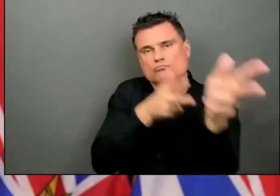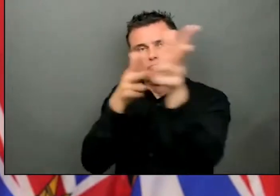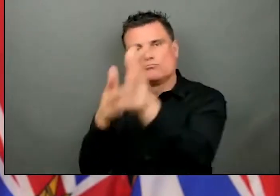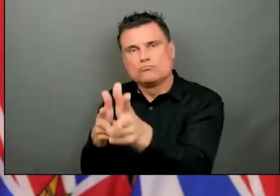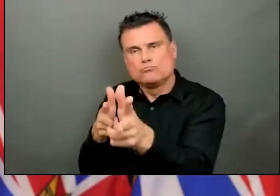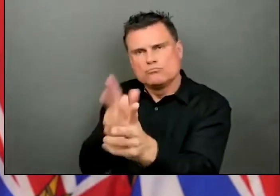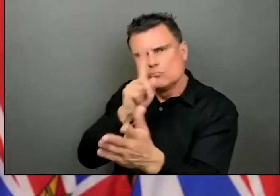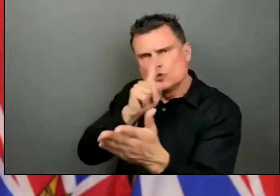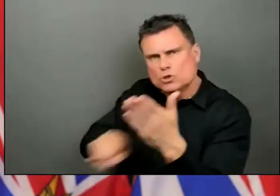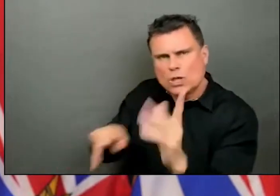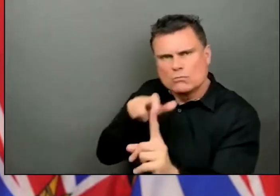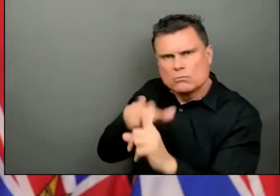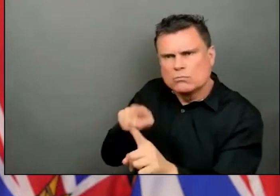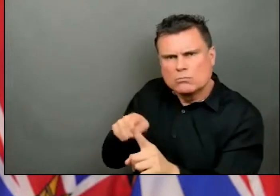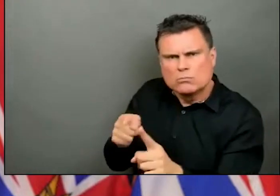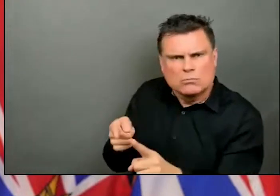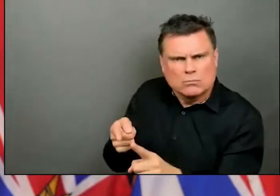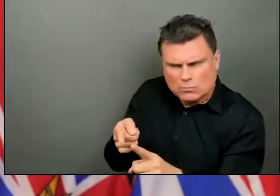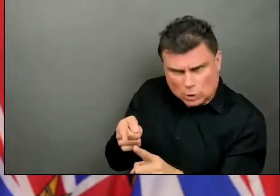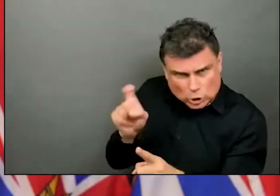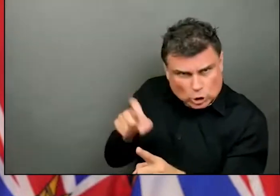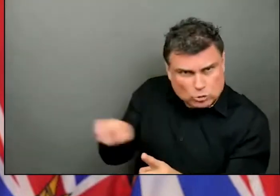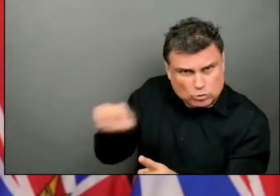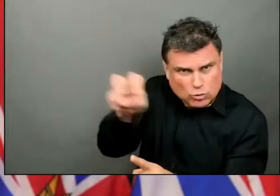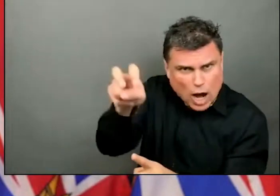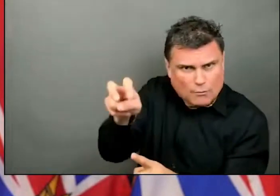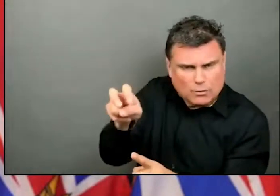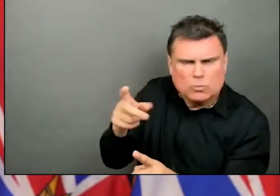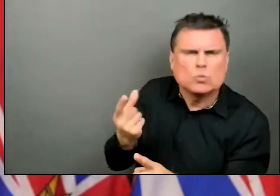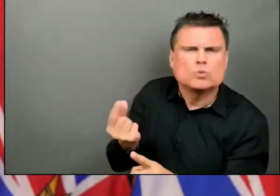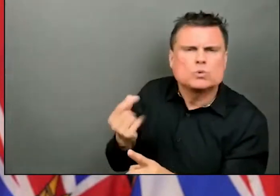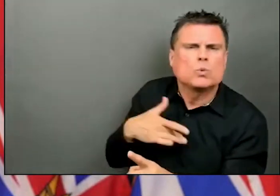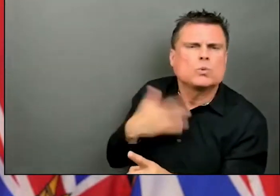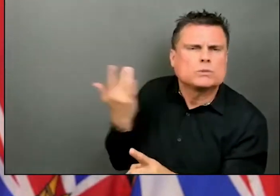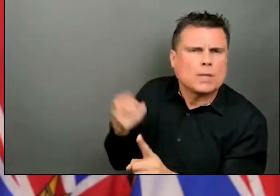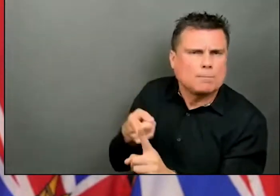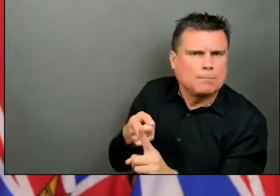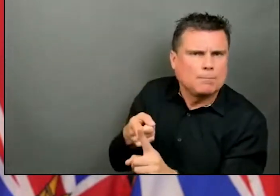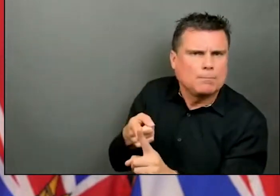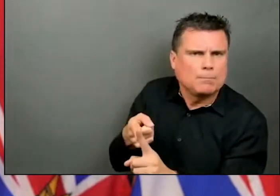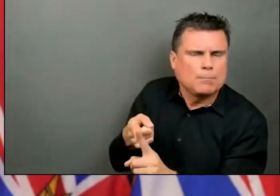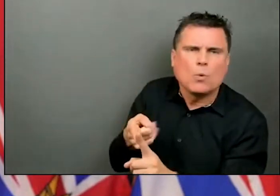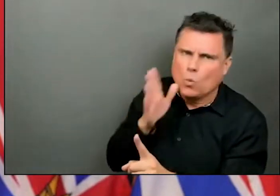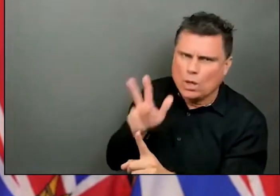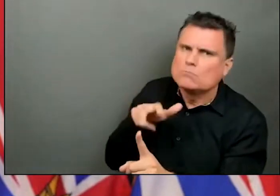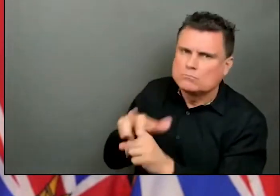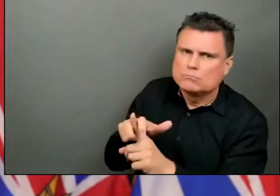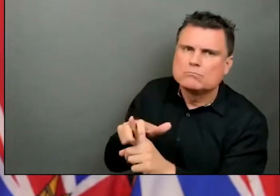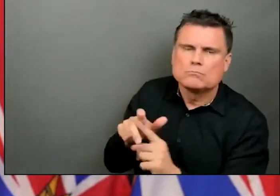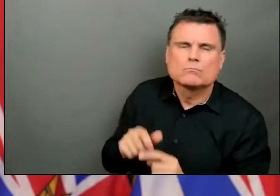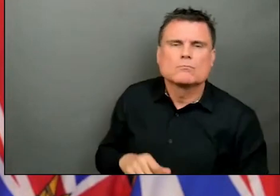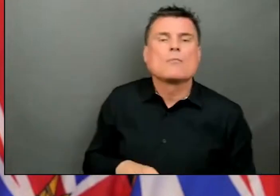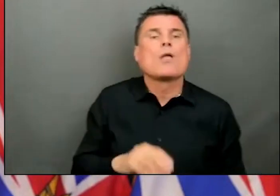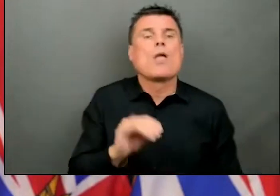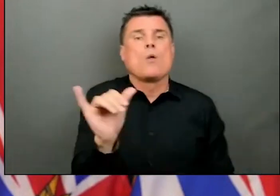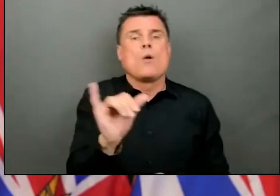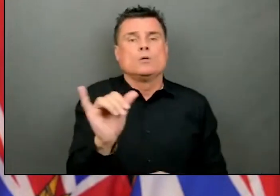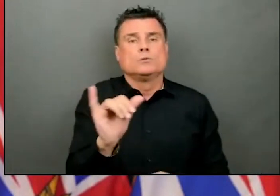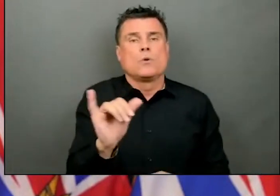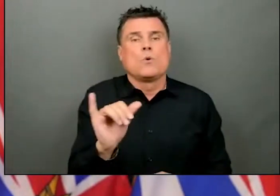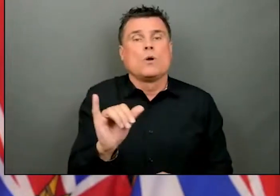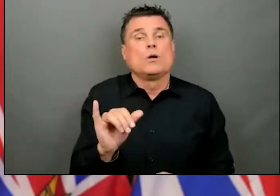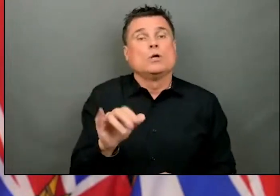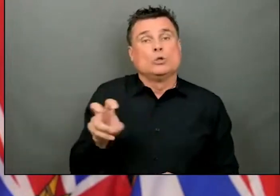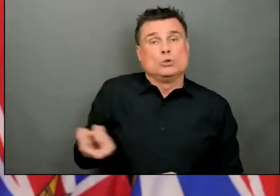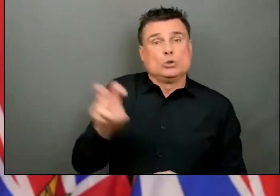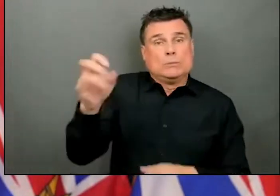issues. We do it advisedly, and we do it in consultation with the tourism sector, for example, when it comes to bookings. We do